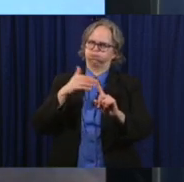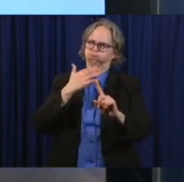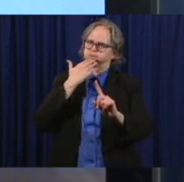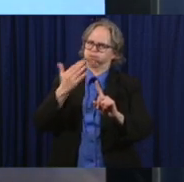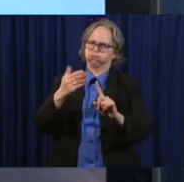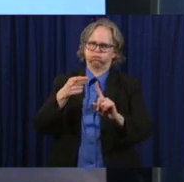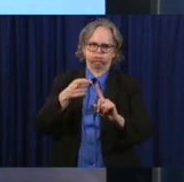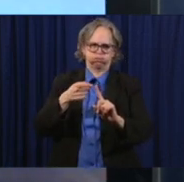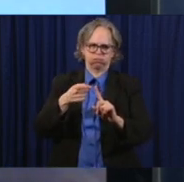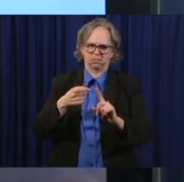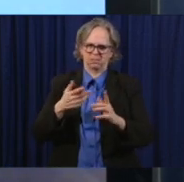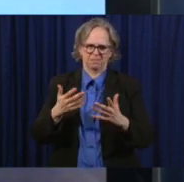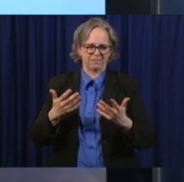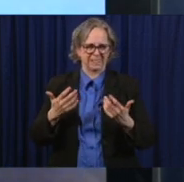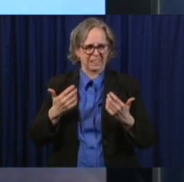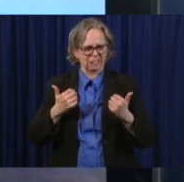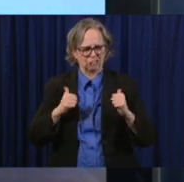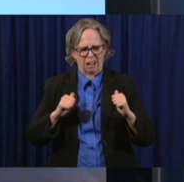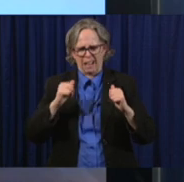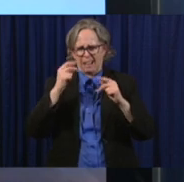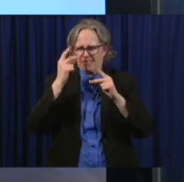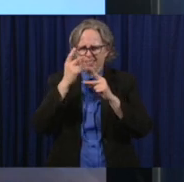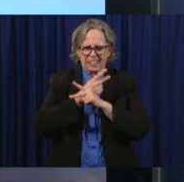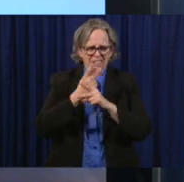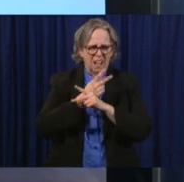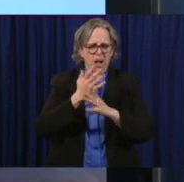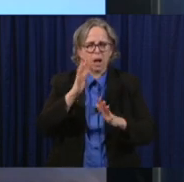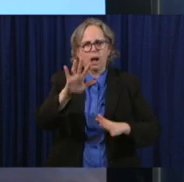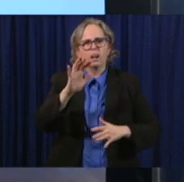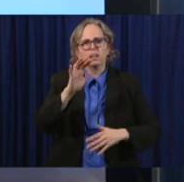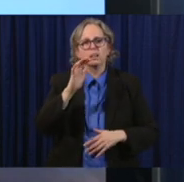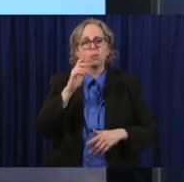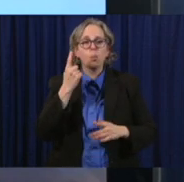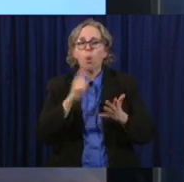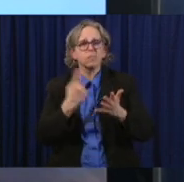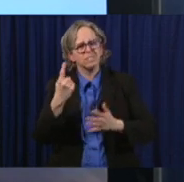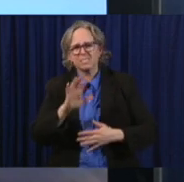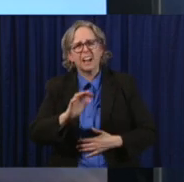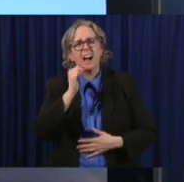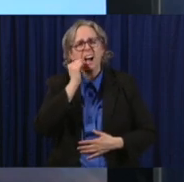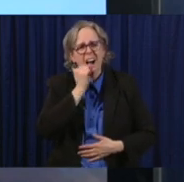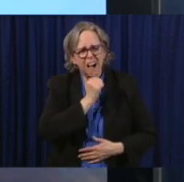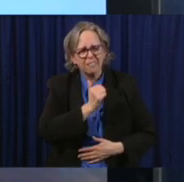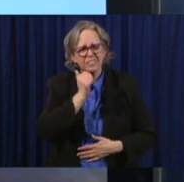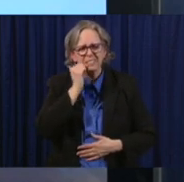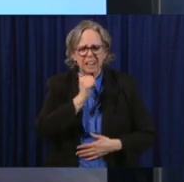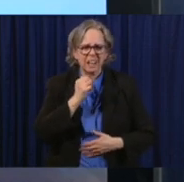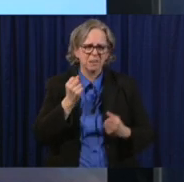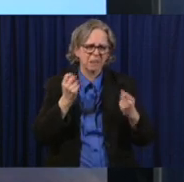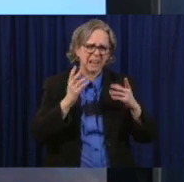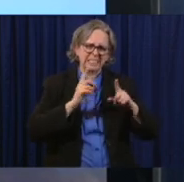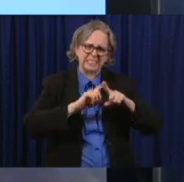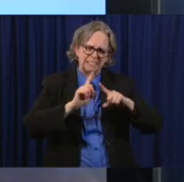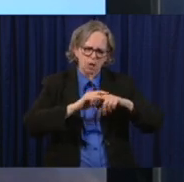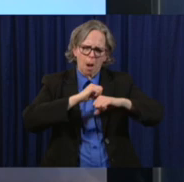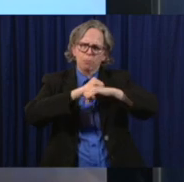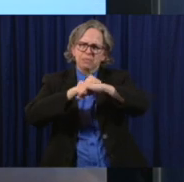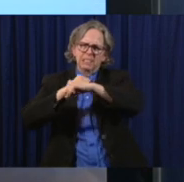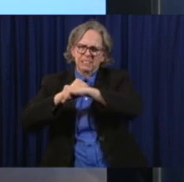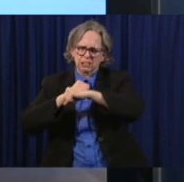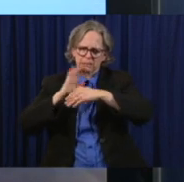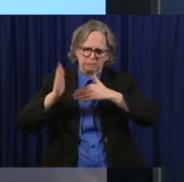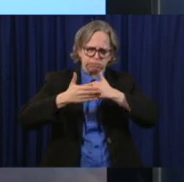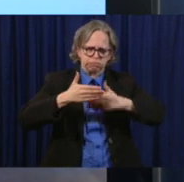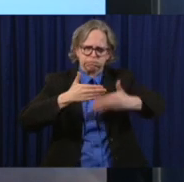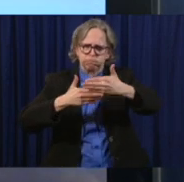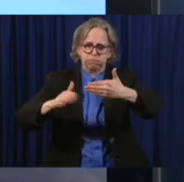every day. We are grateful for many of the protections that we've put in place, but we also appreciate the